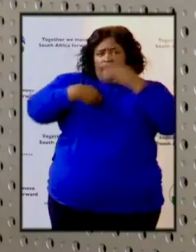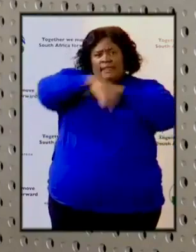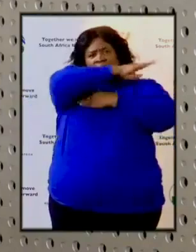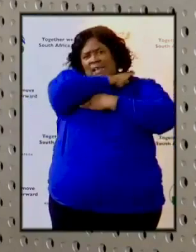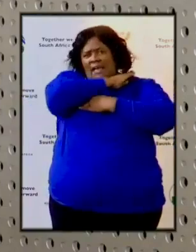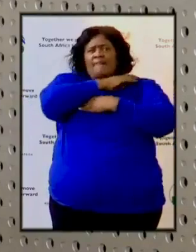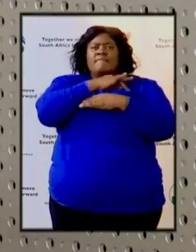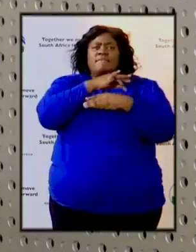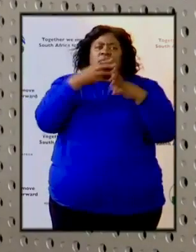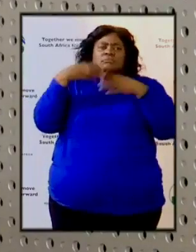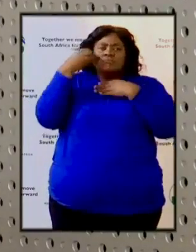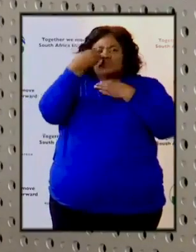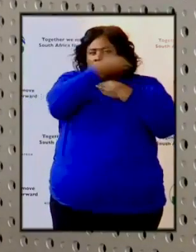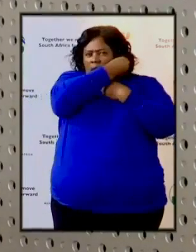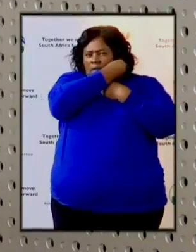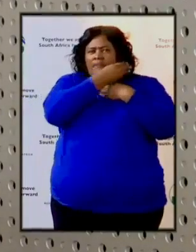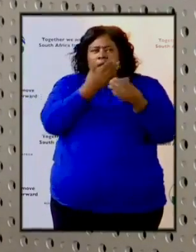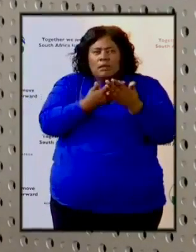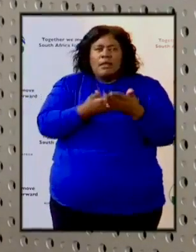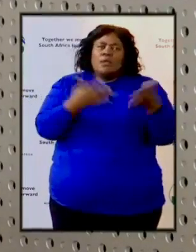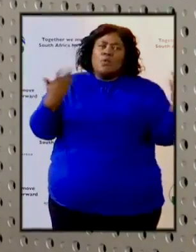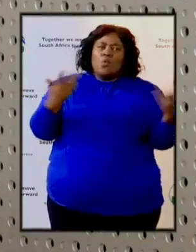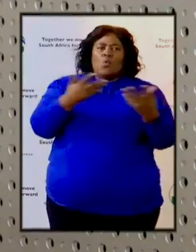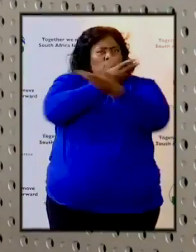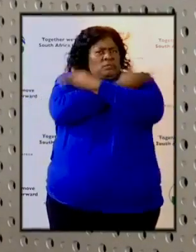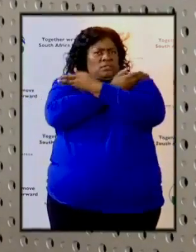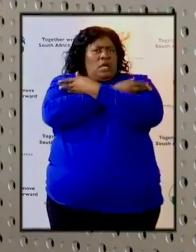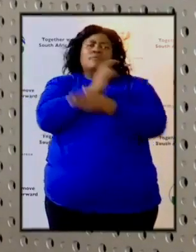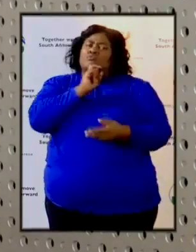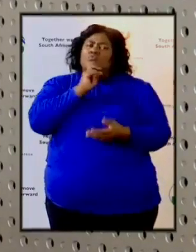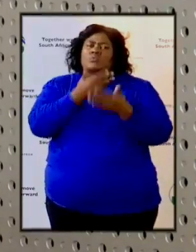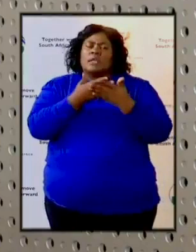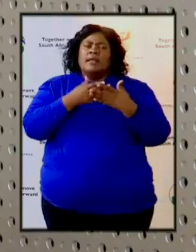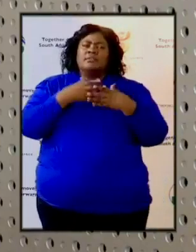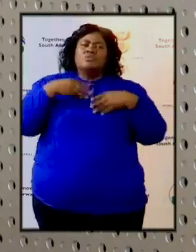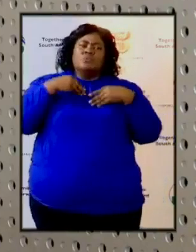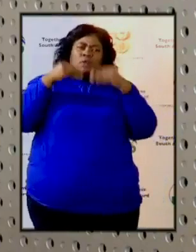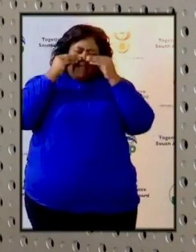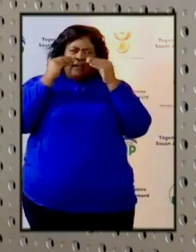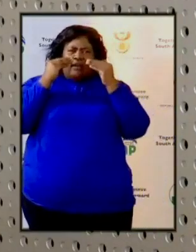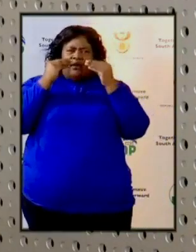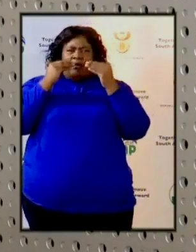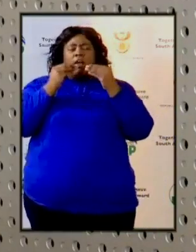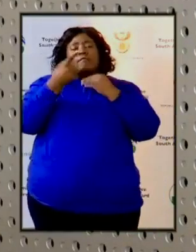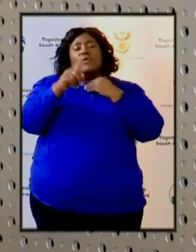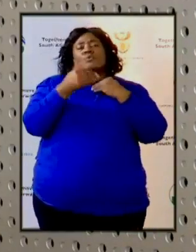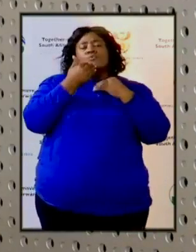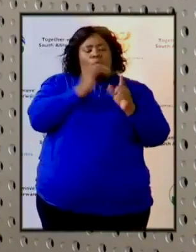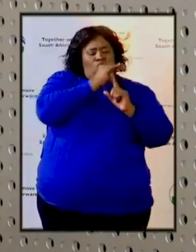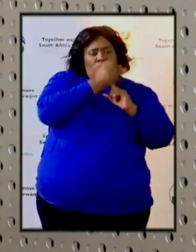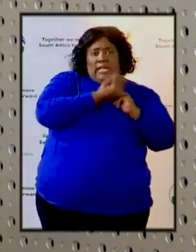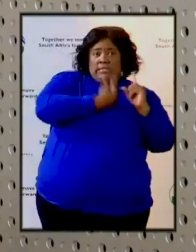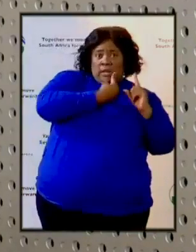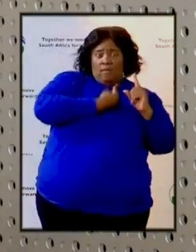T-shirt or something and cover your nose and mouth for your own protection and for the protection of other people.